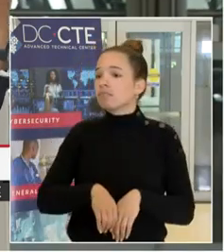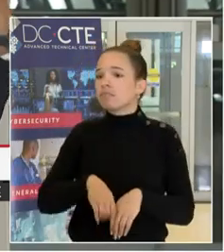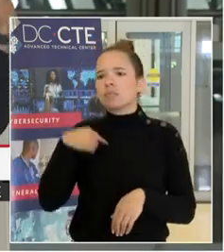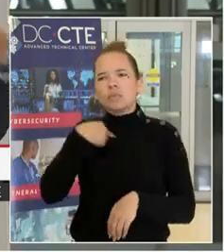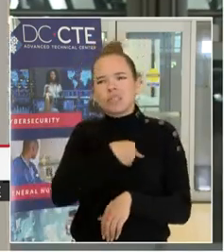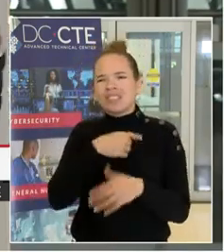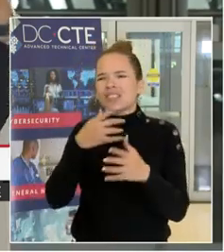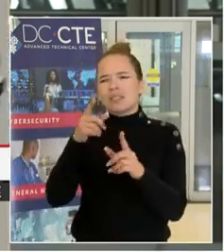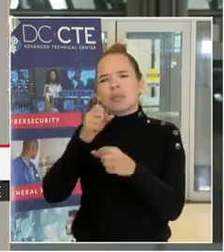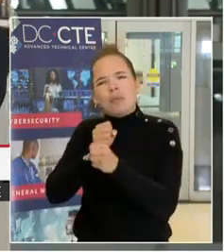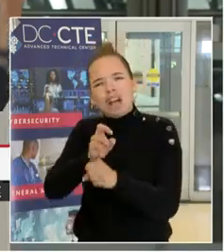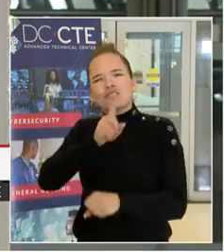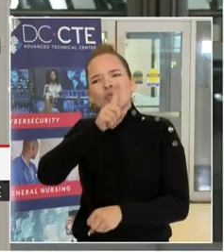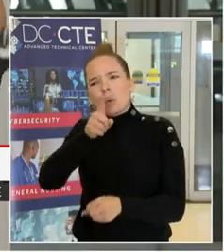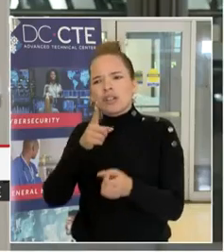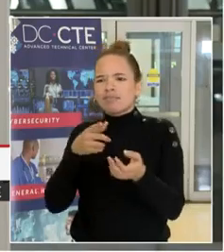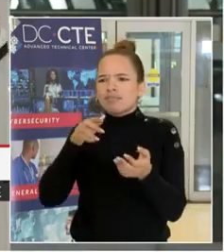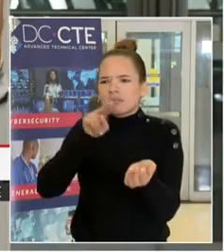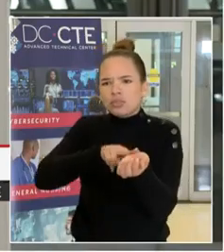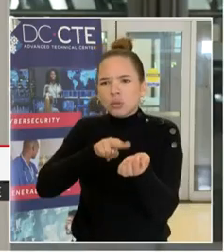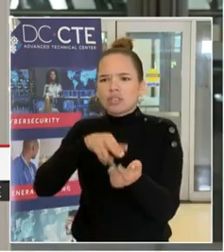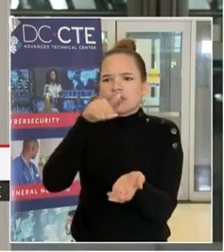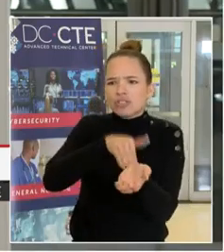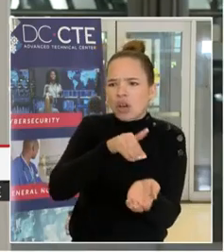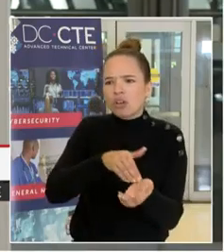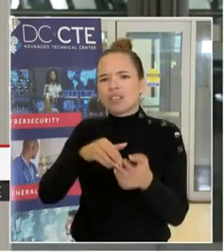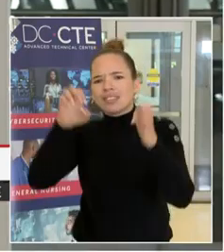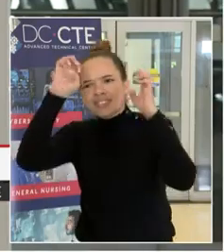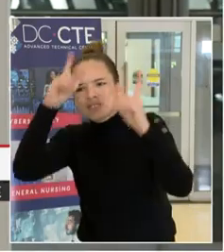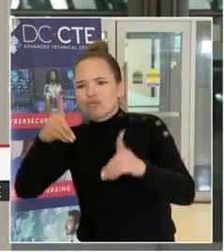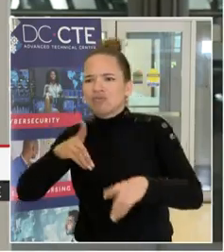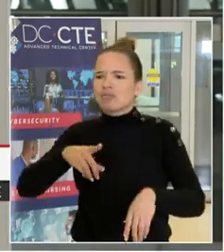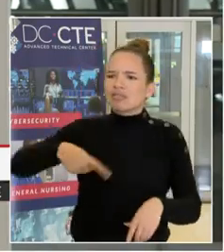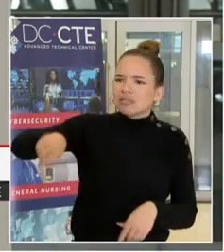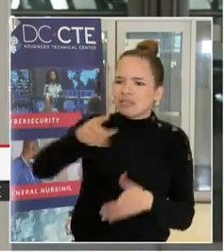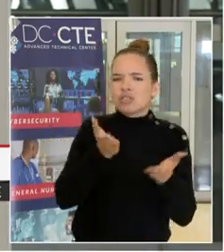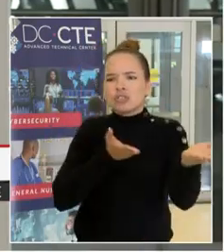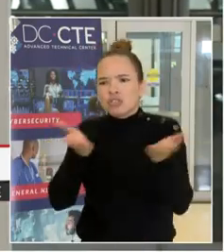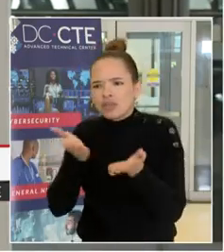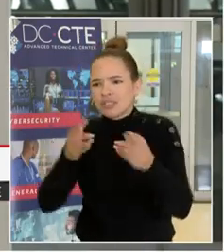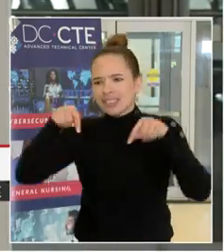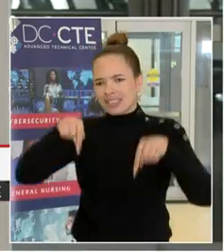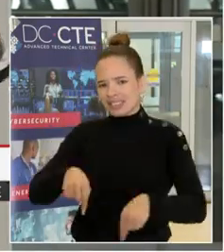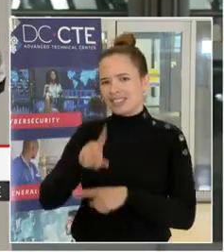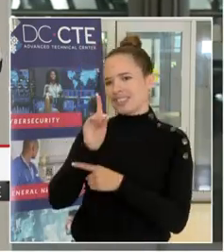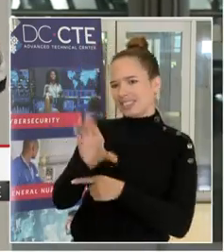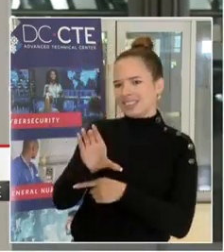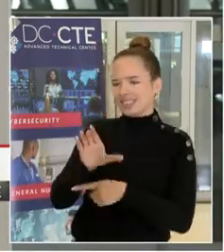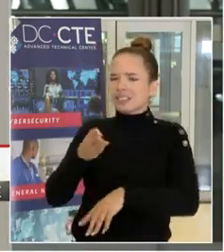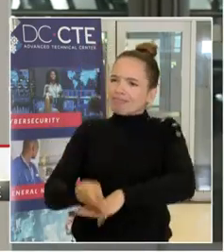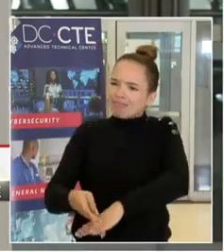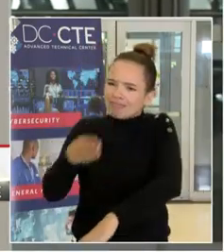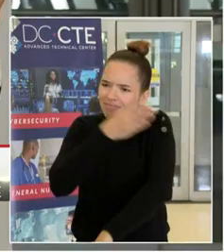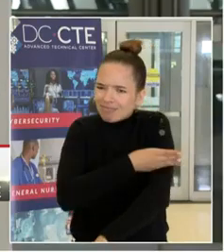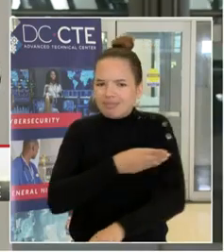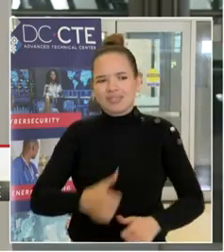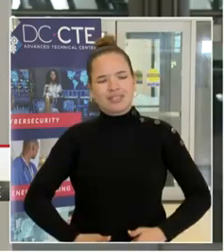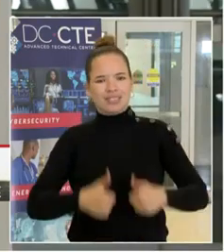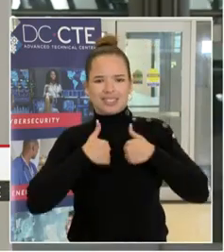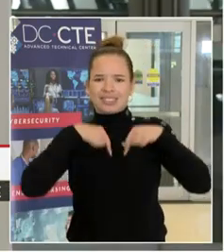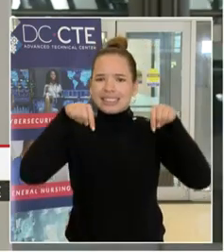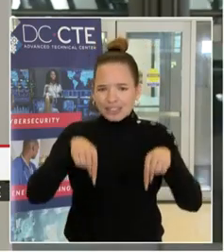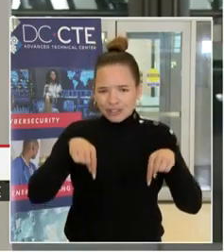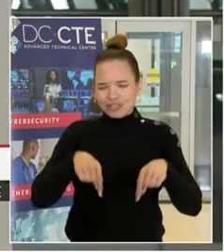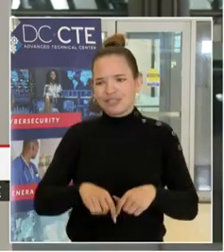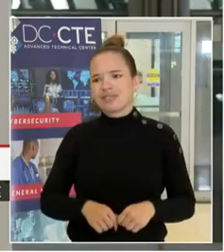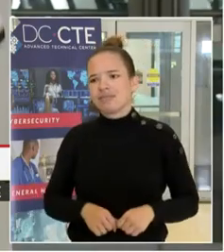district, educated in the district, and then serving and changing the lives of our residents. This is done through a lot of the work that we are recognized nationally